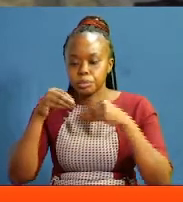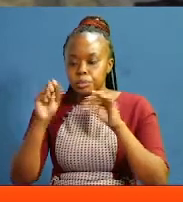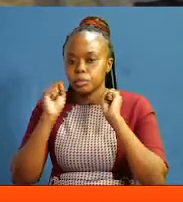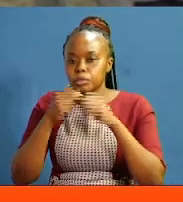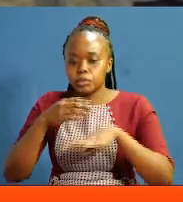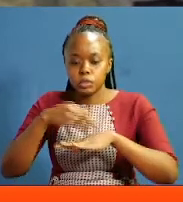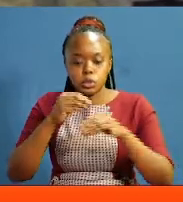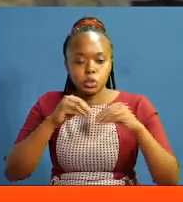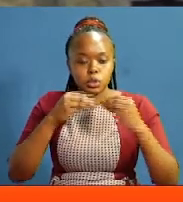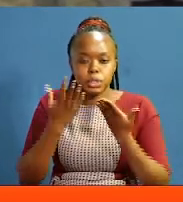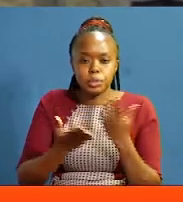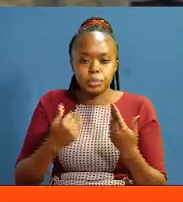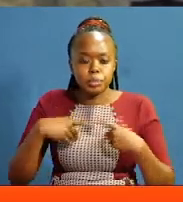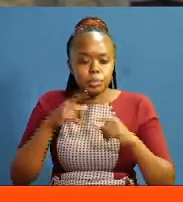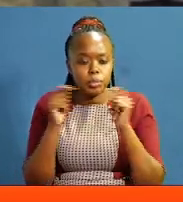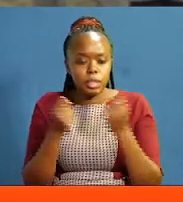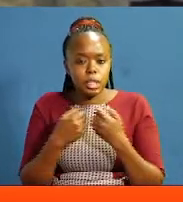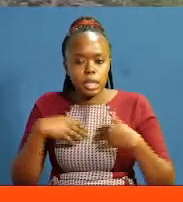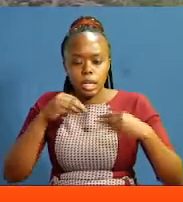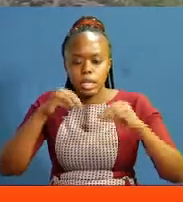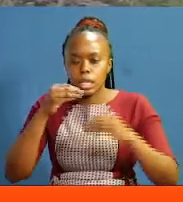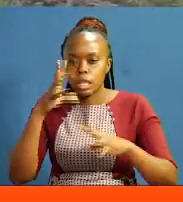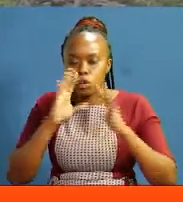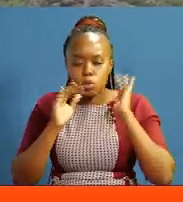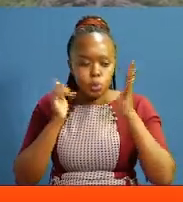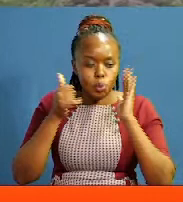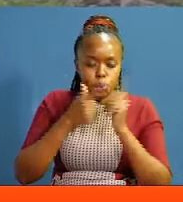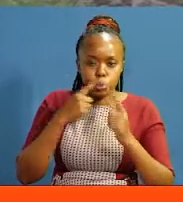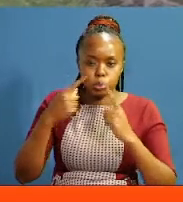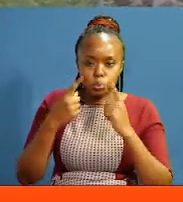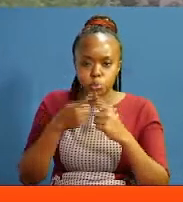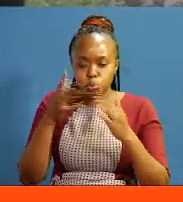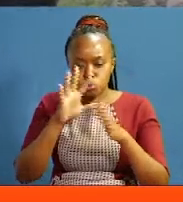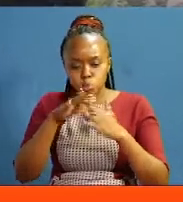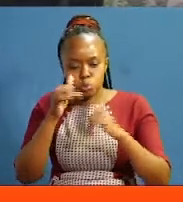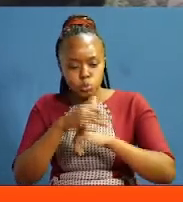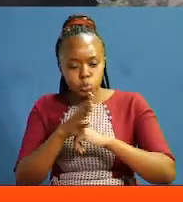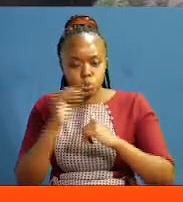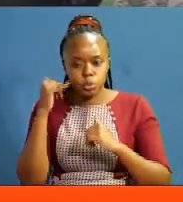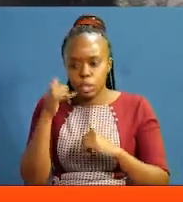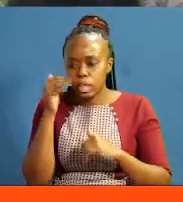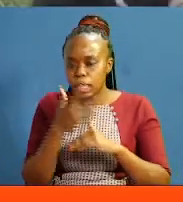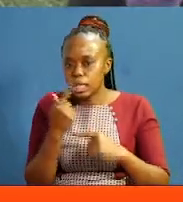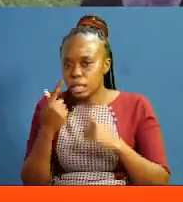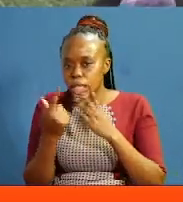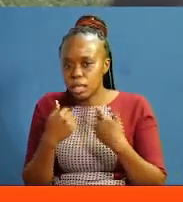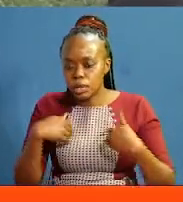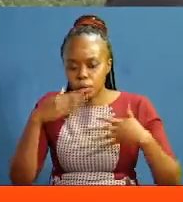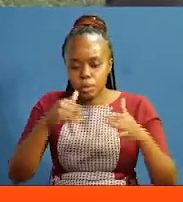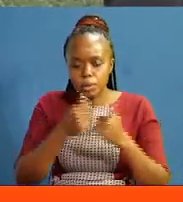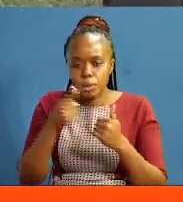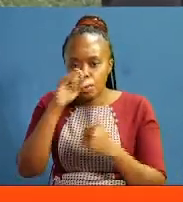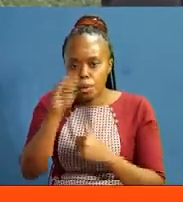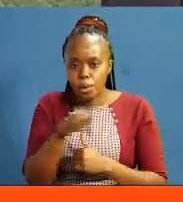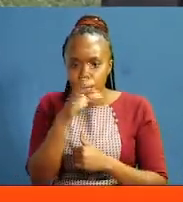Hatuwezi kuuza. Pengine sasa mtu mwenye ana ngombe apatie ngombe. Speaking earlier on phone, Nyandarua County CEC for Agriculture,